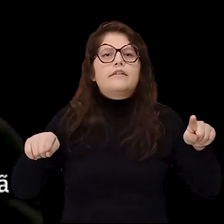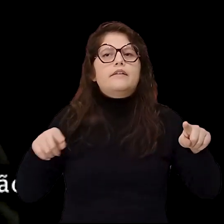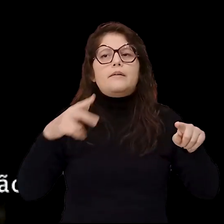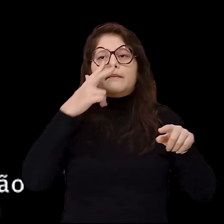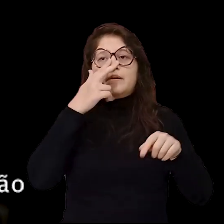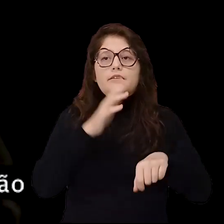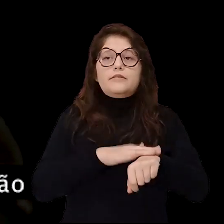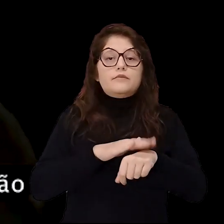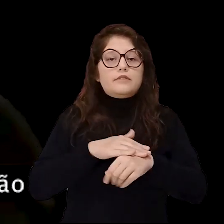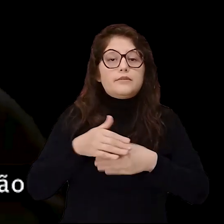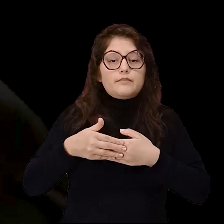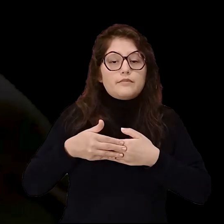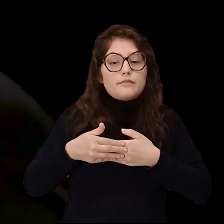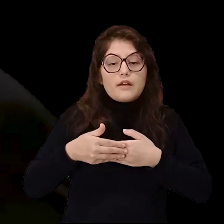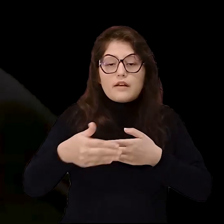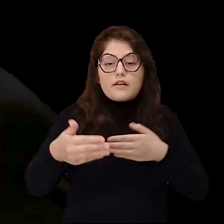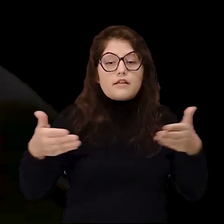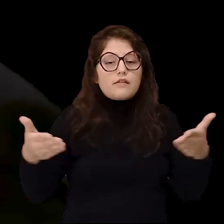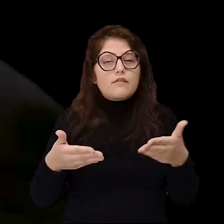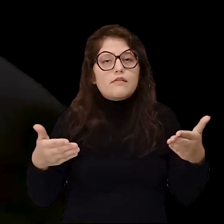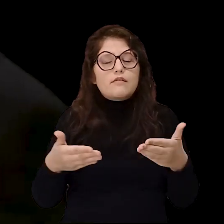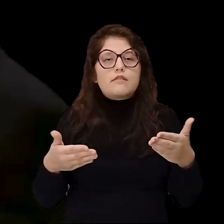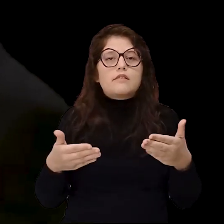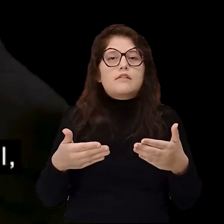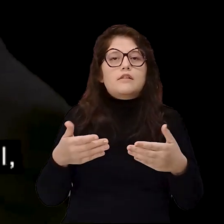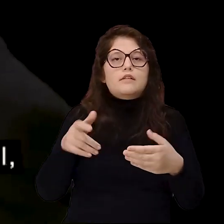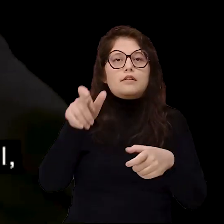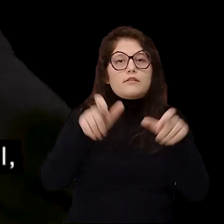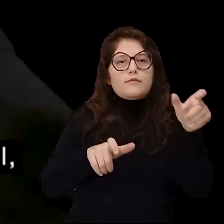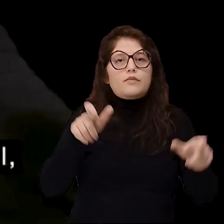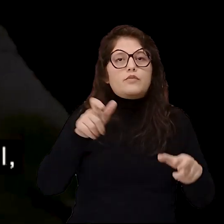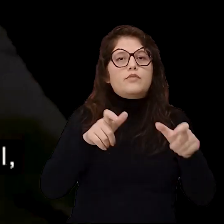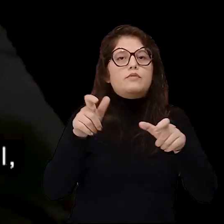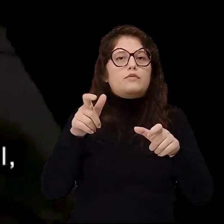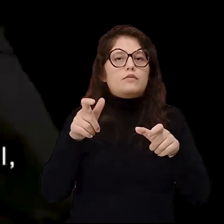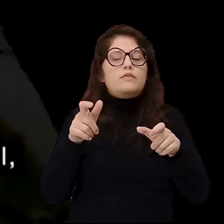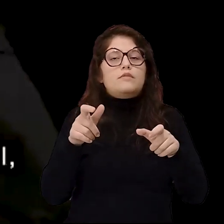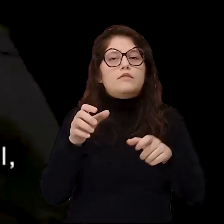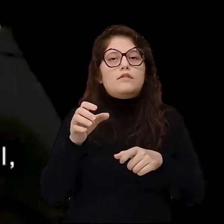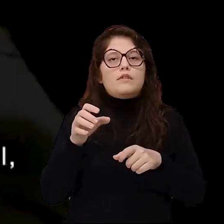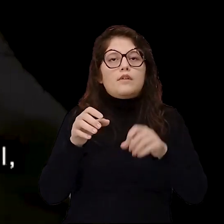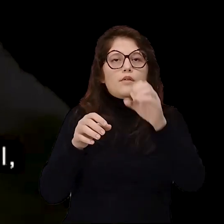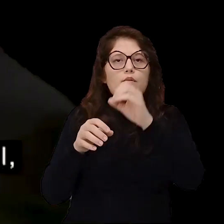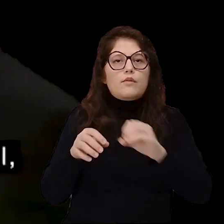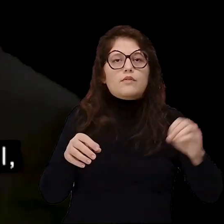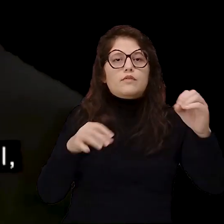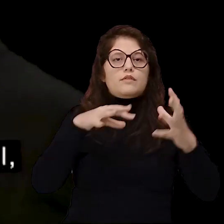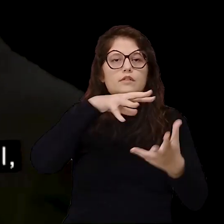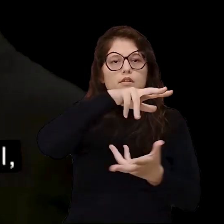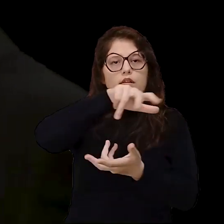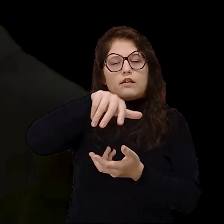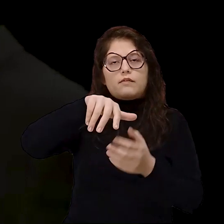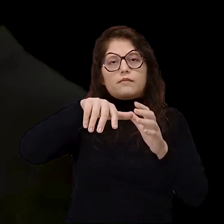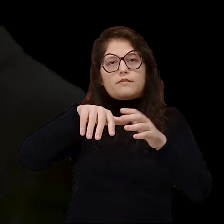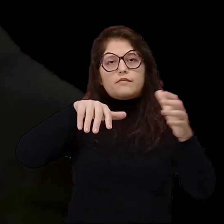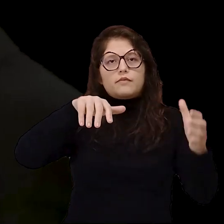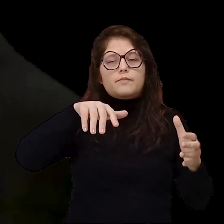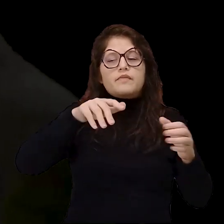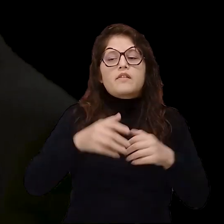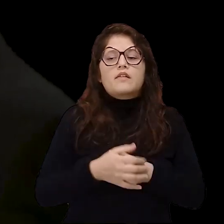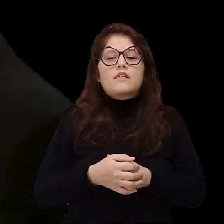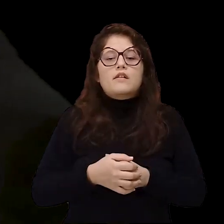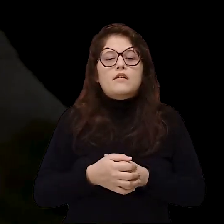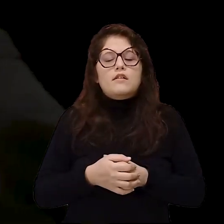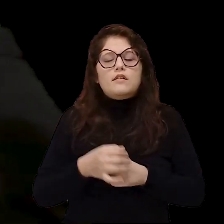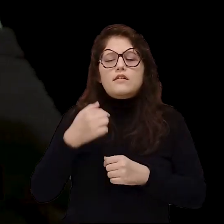I was struck by the fact that depression is broadly perceived to be a modern Western middle-class thing, and I went to